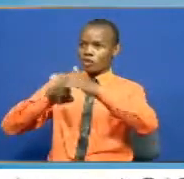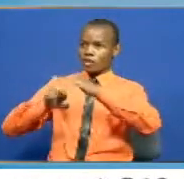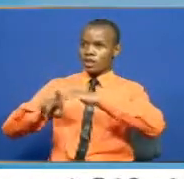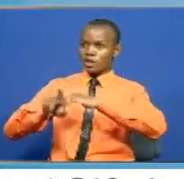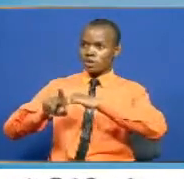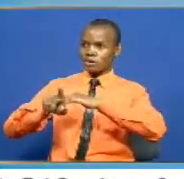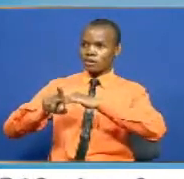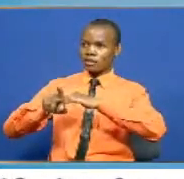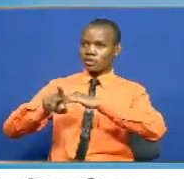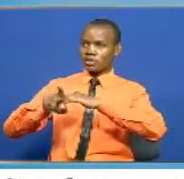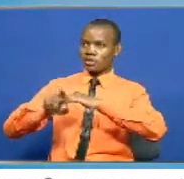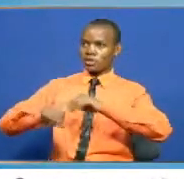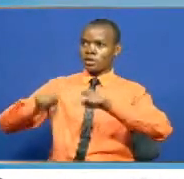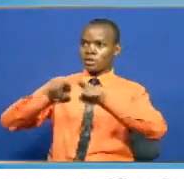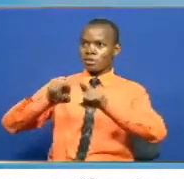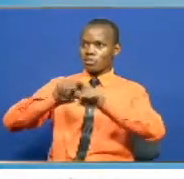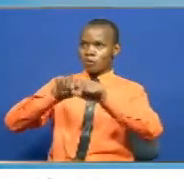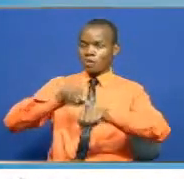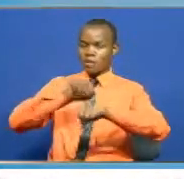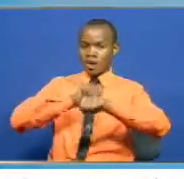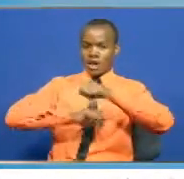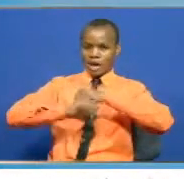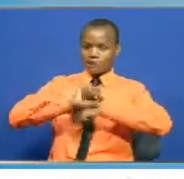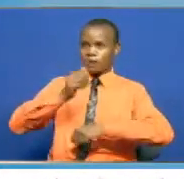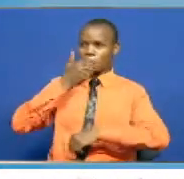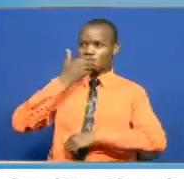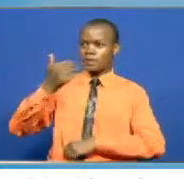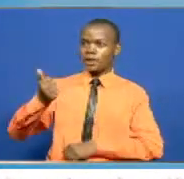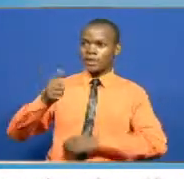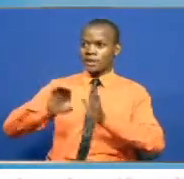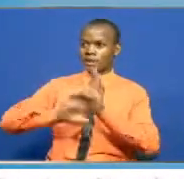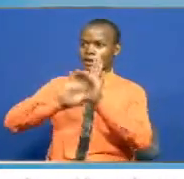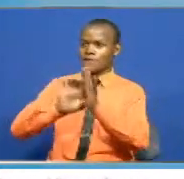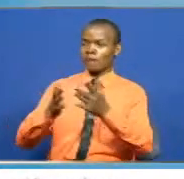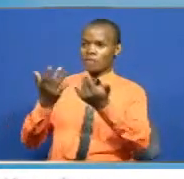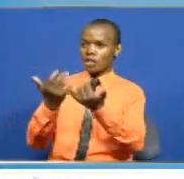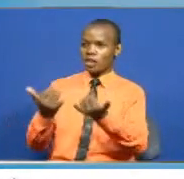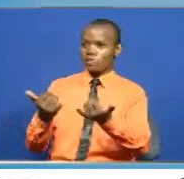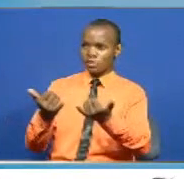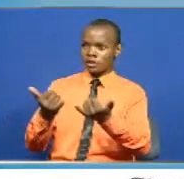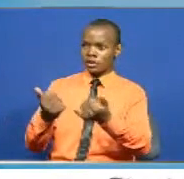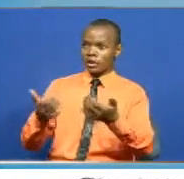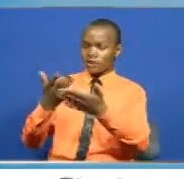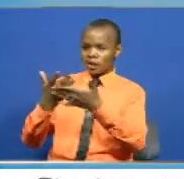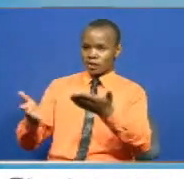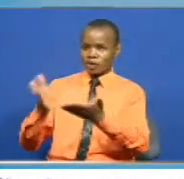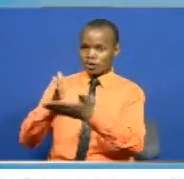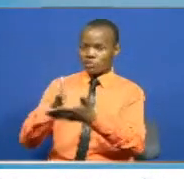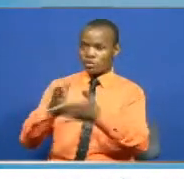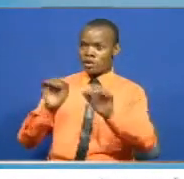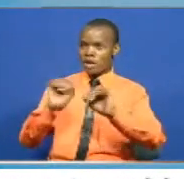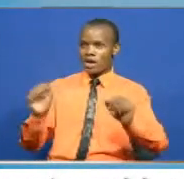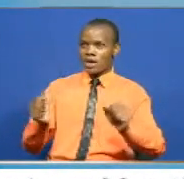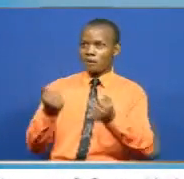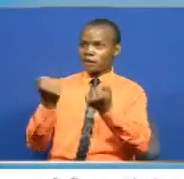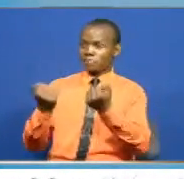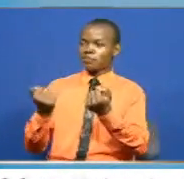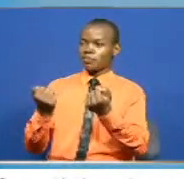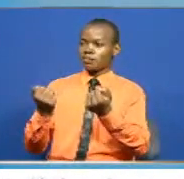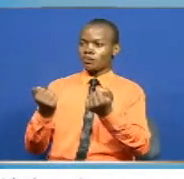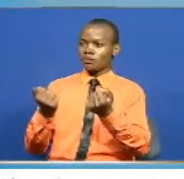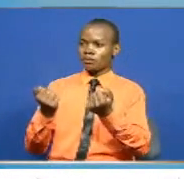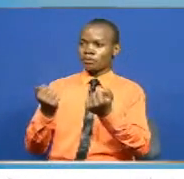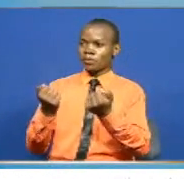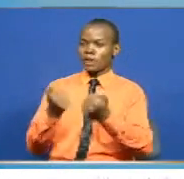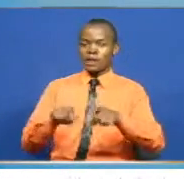and take much better shots. And you see, like now, these things come in, they're